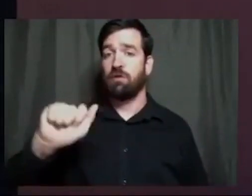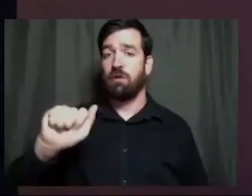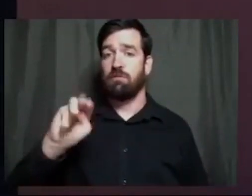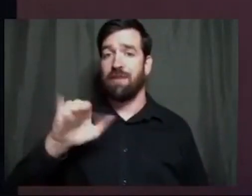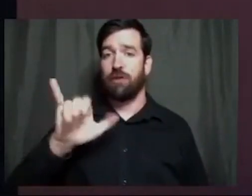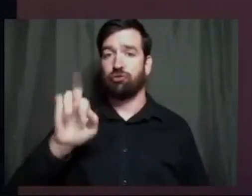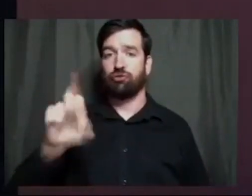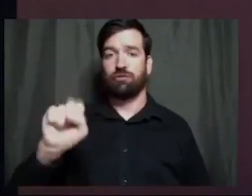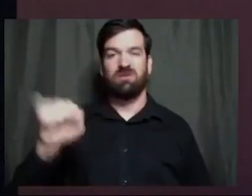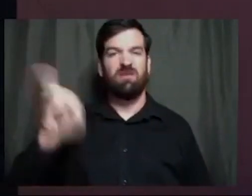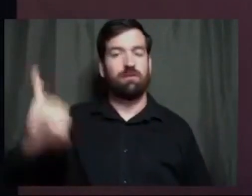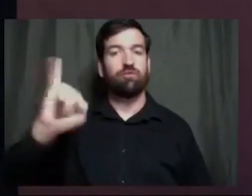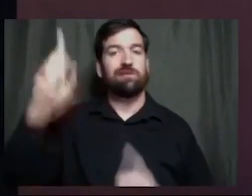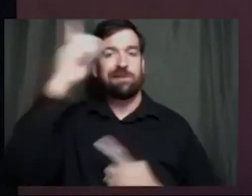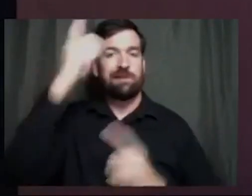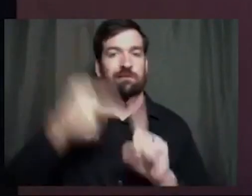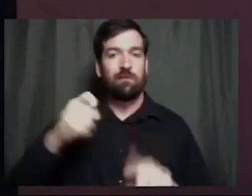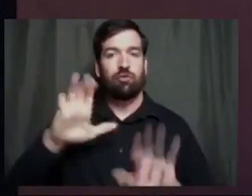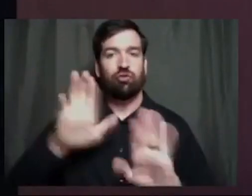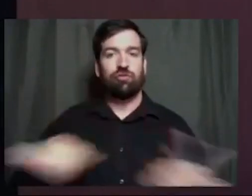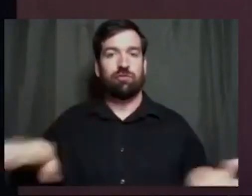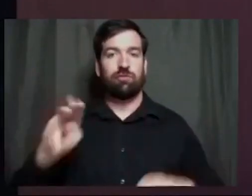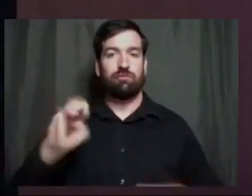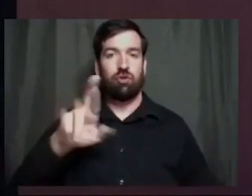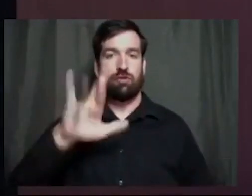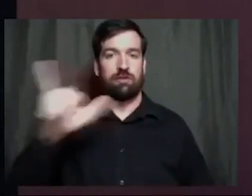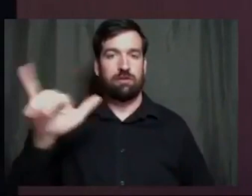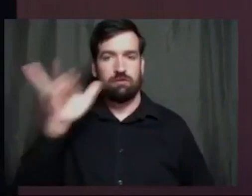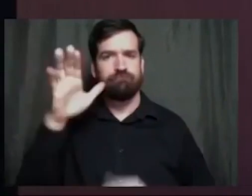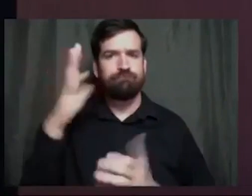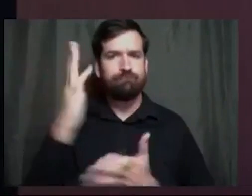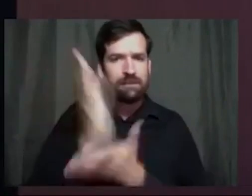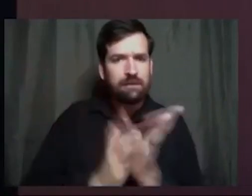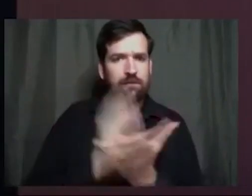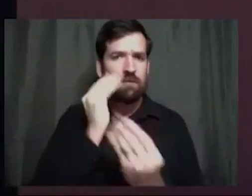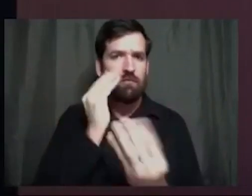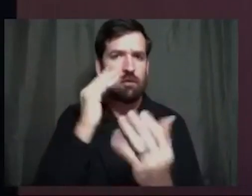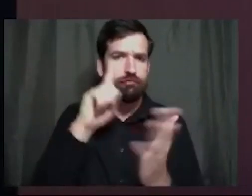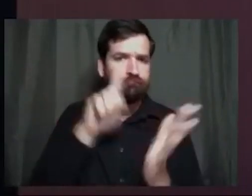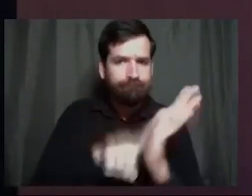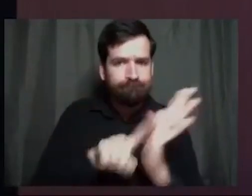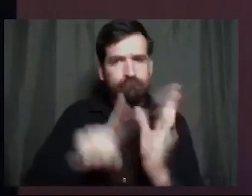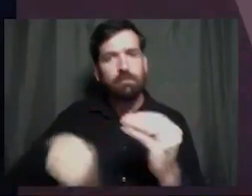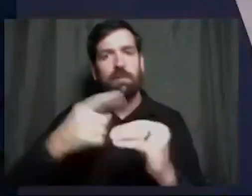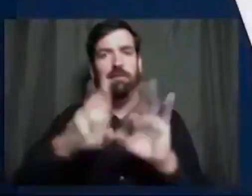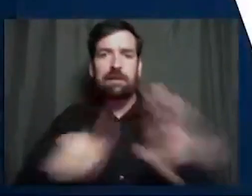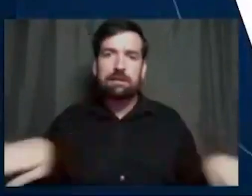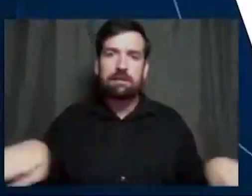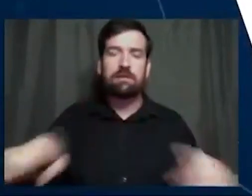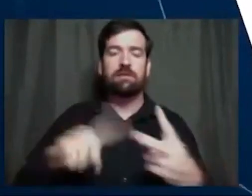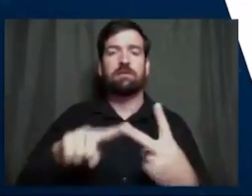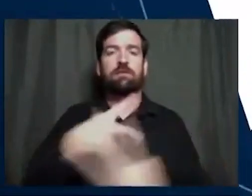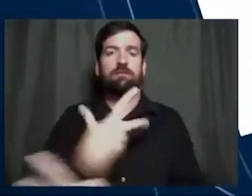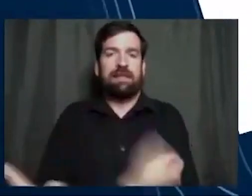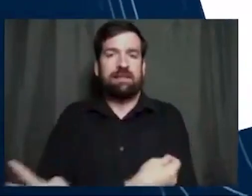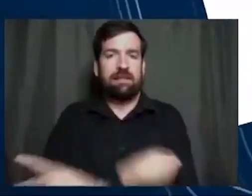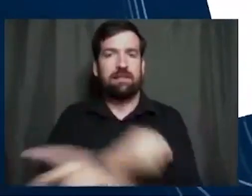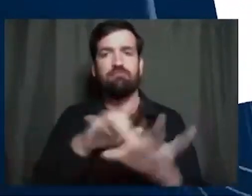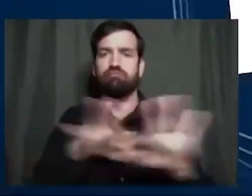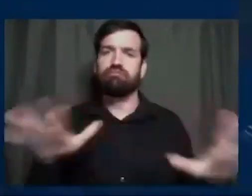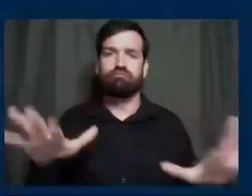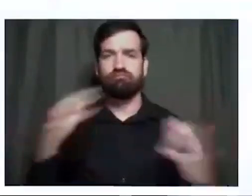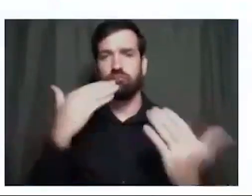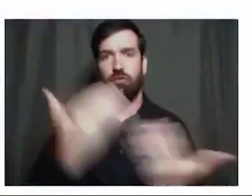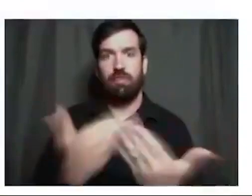Director at Children's Mercy. She's going to help us sort through some of that information out there regarding our kids, the vaccine, all sorts of good stuff. So we're glad to have